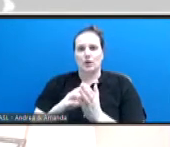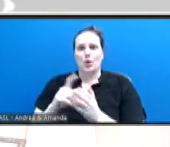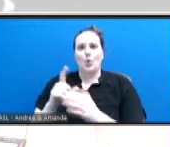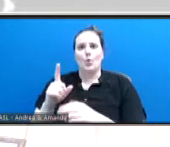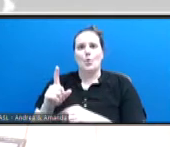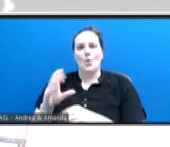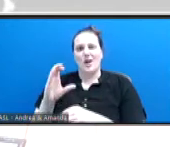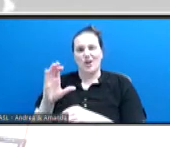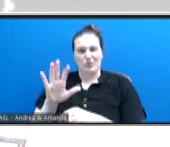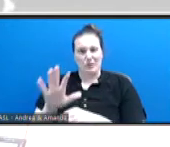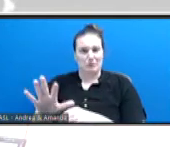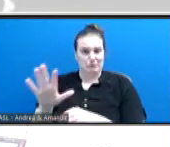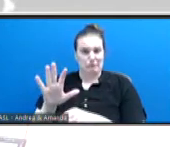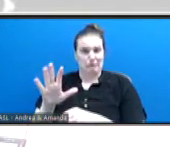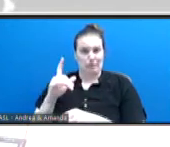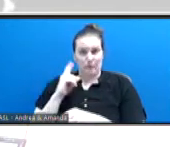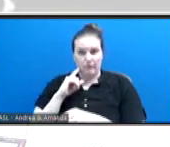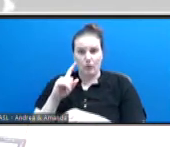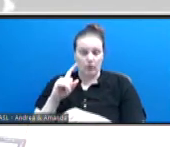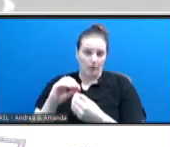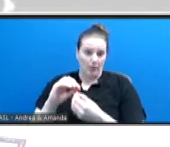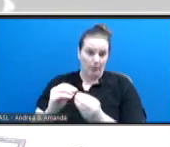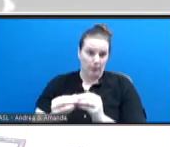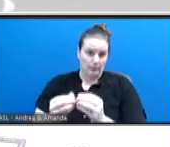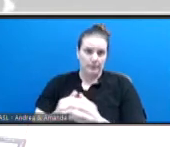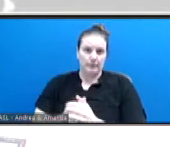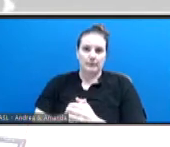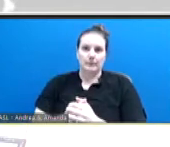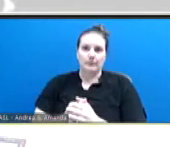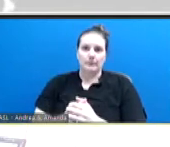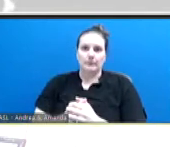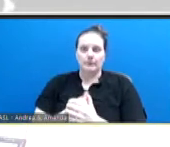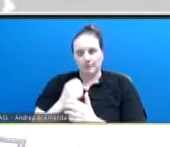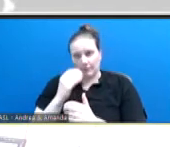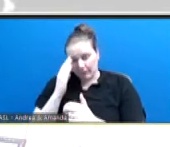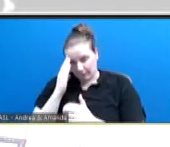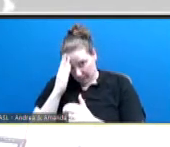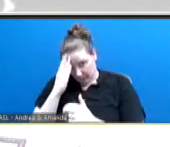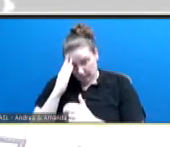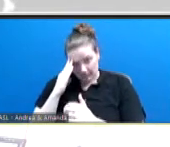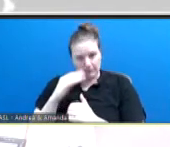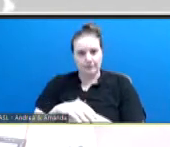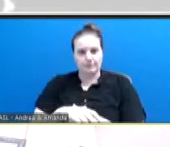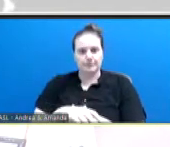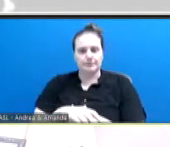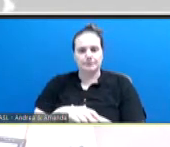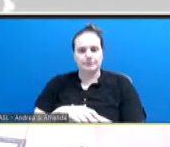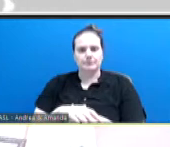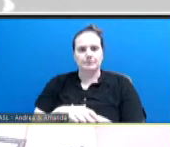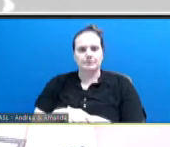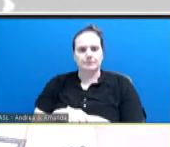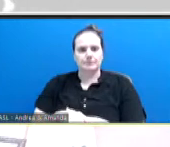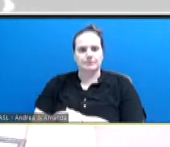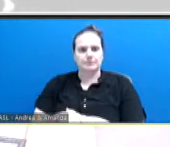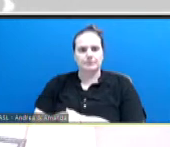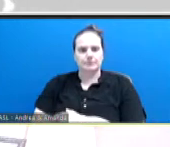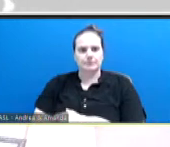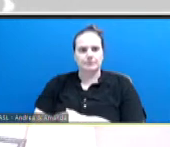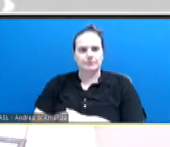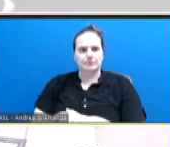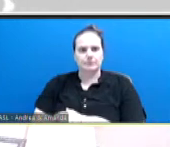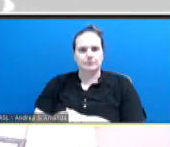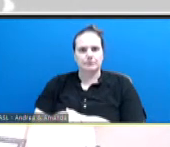sake of round numbers. Okay. And so this goes back to having a clear picture for reporting